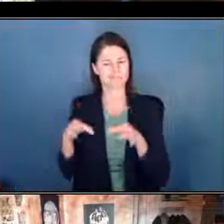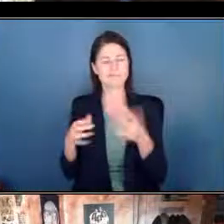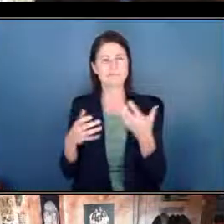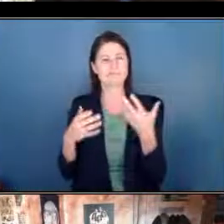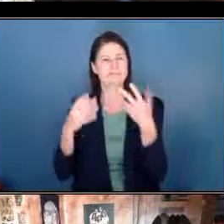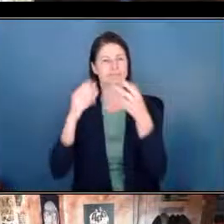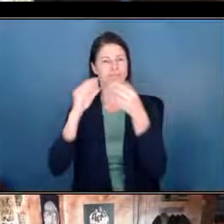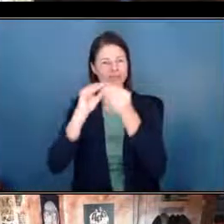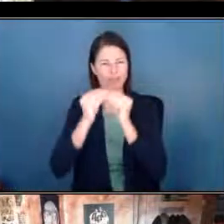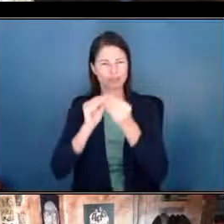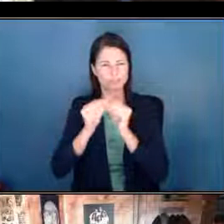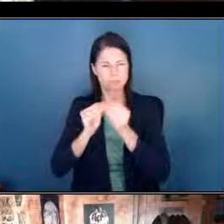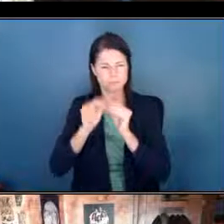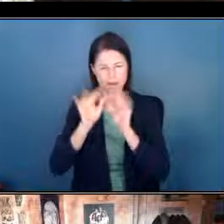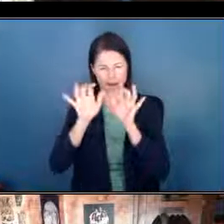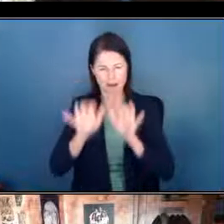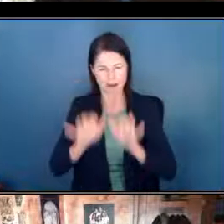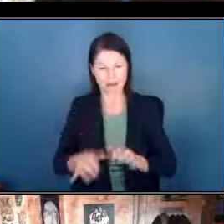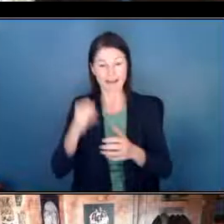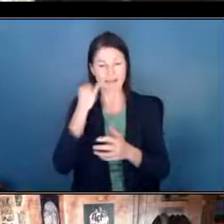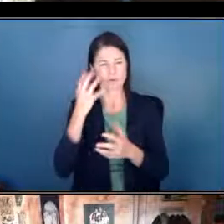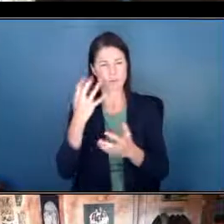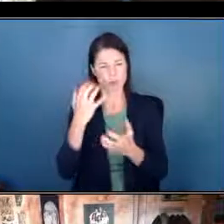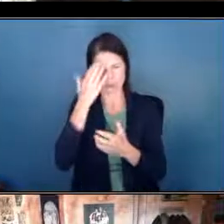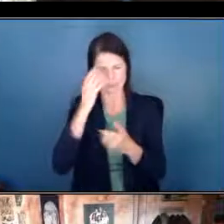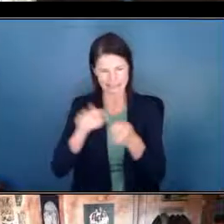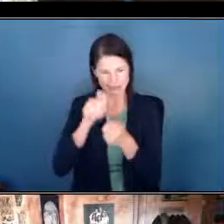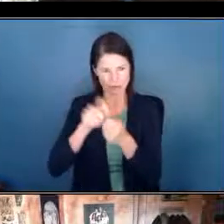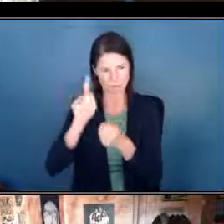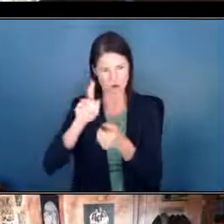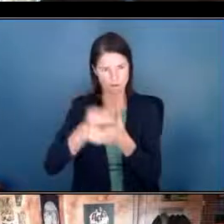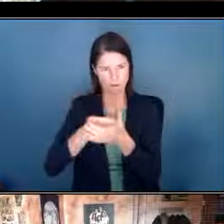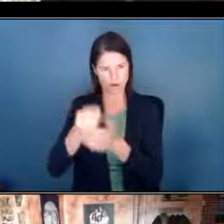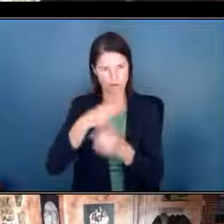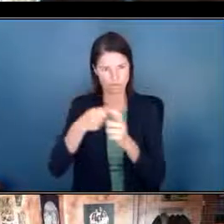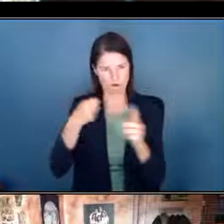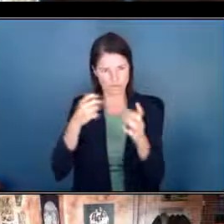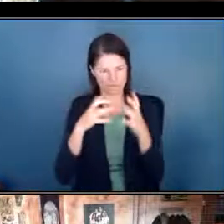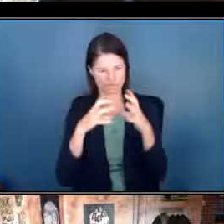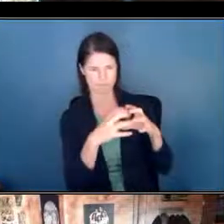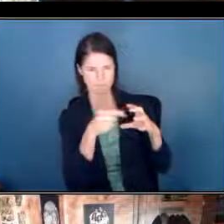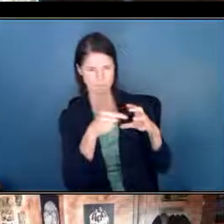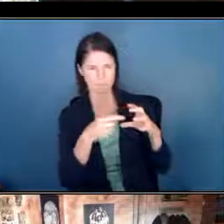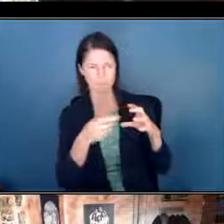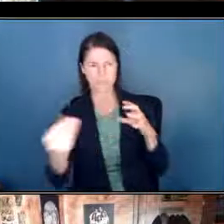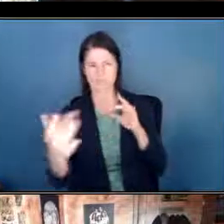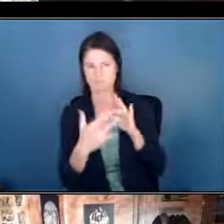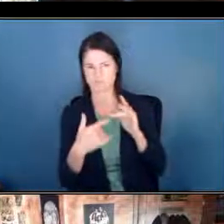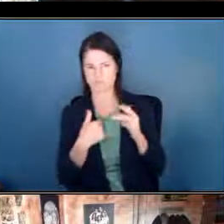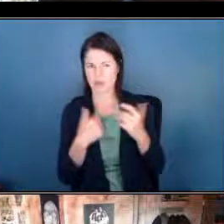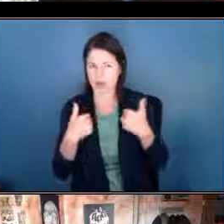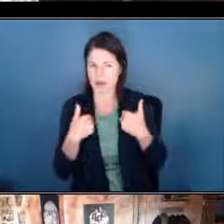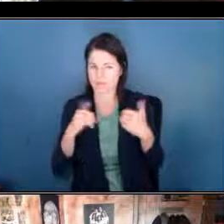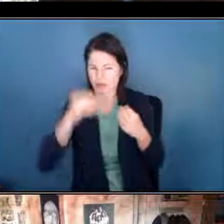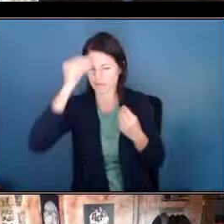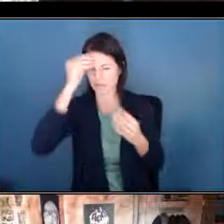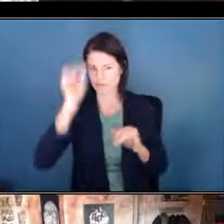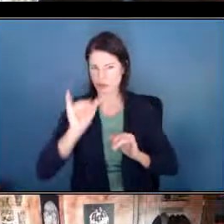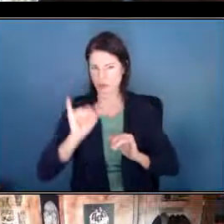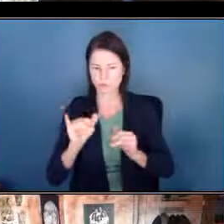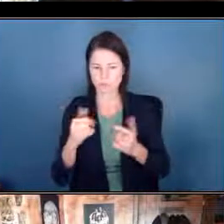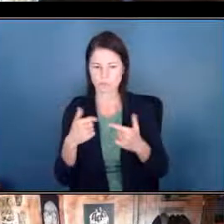at it, you can see exactly where the data is coming from. So that's that. That's basically the takeaway is that we want to see